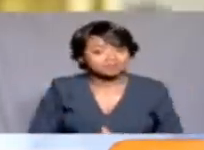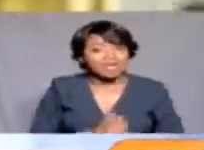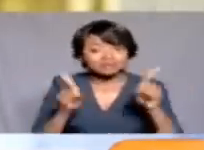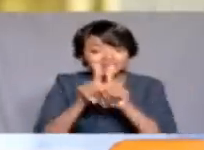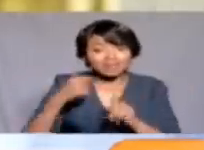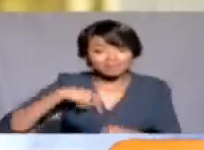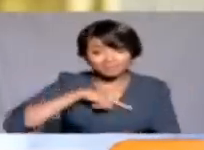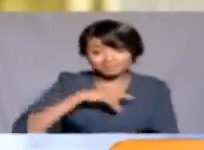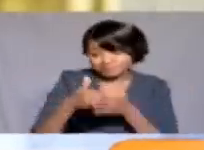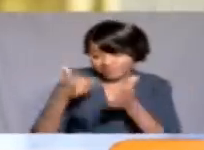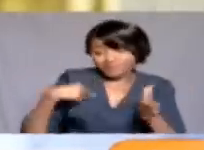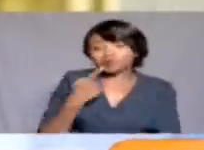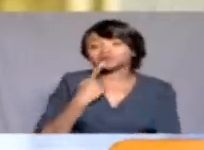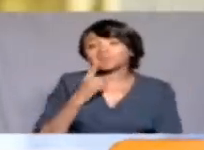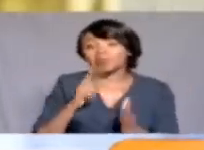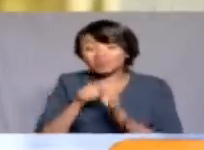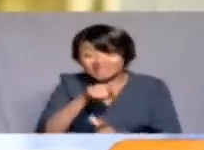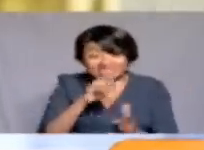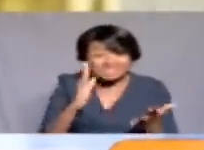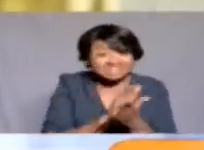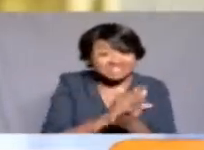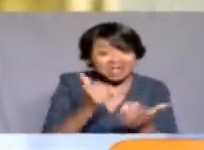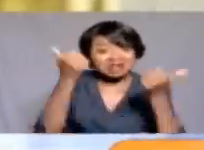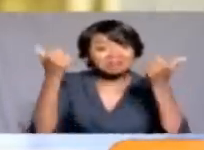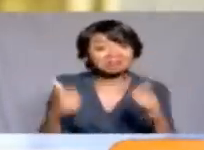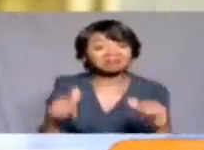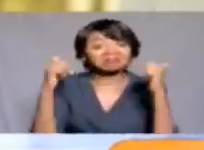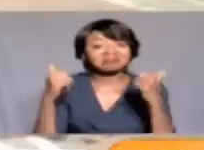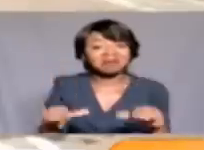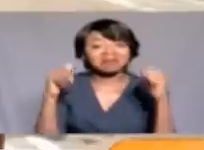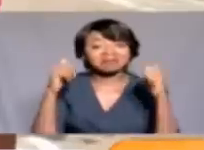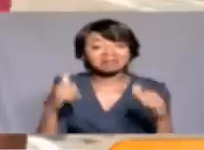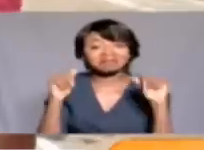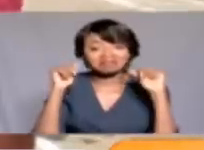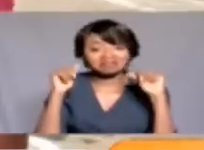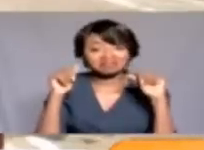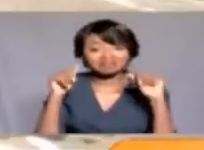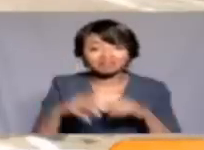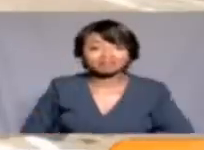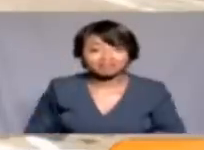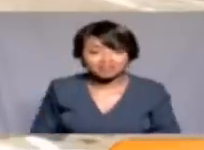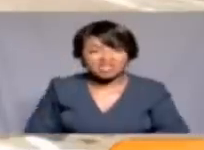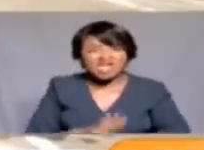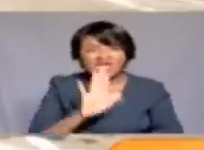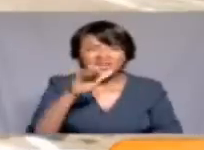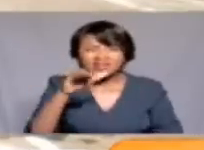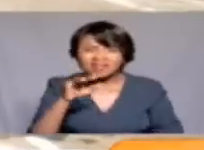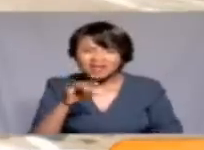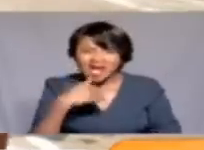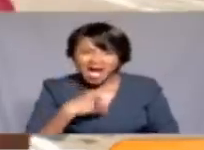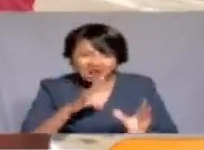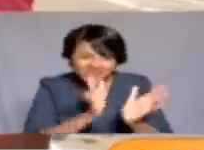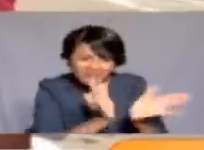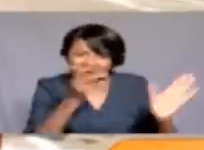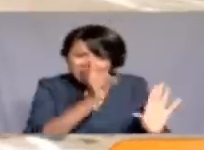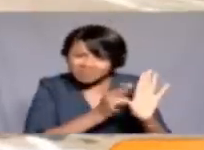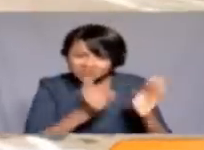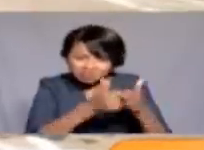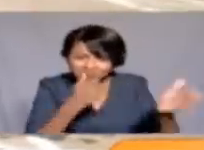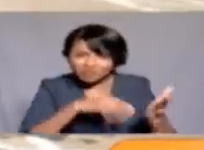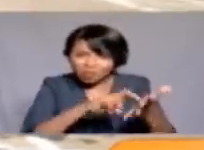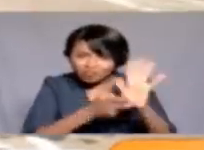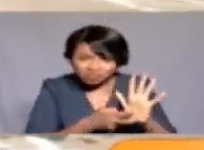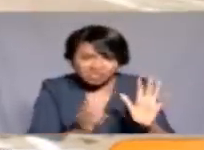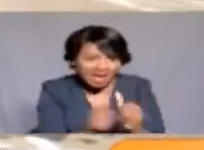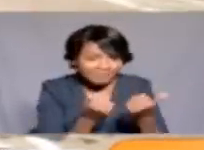this has not been shared if it has been conducted. Was there public participation before this project commenced? Yes,